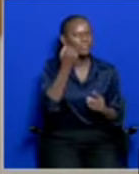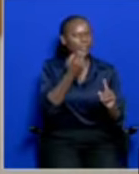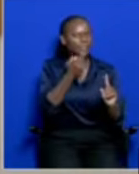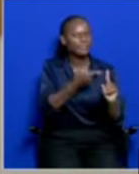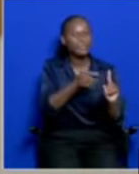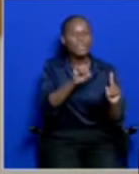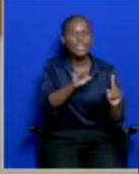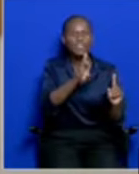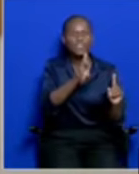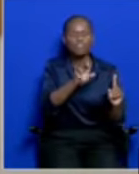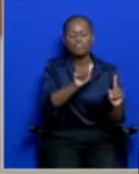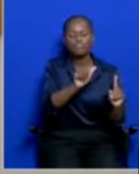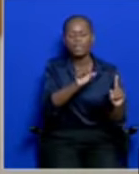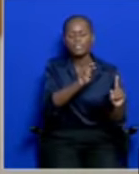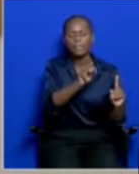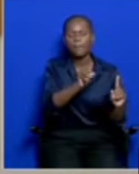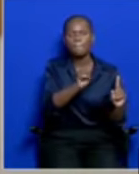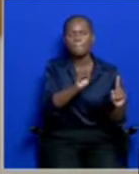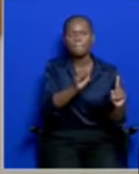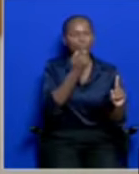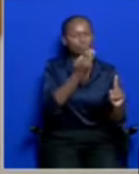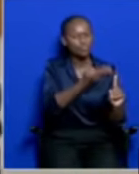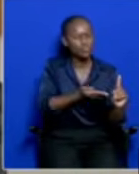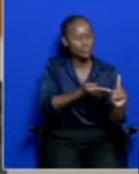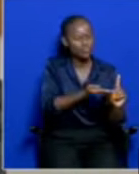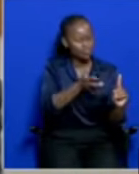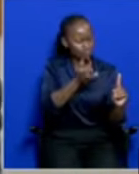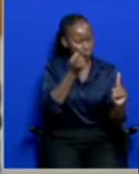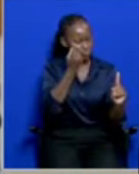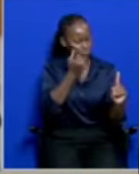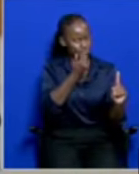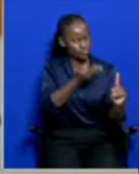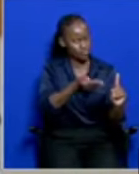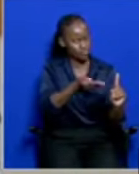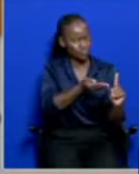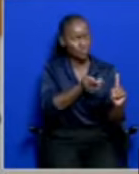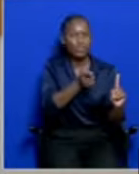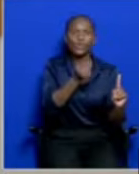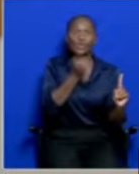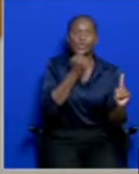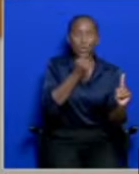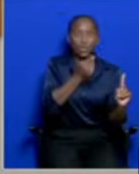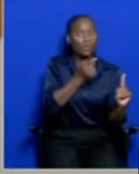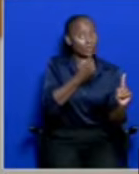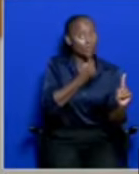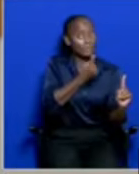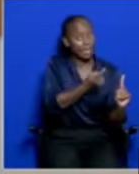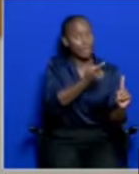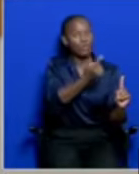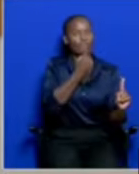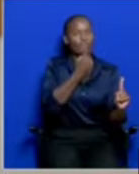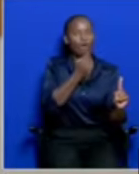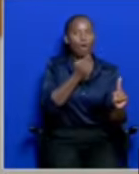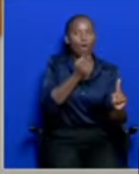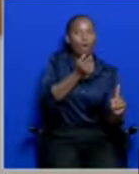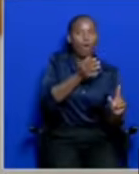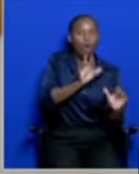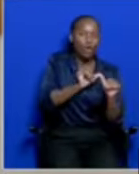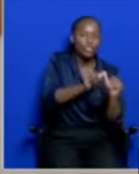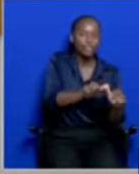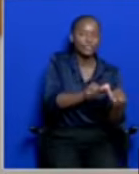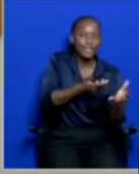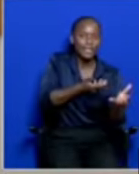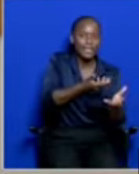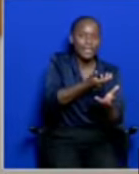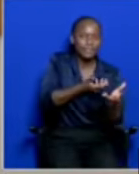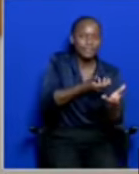have ongoing engagements with Mr. Henny Erasmus from the Empd Integrity and Standards Unit